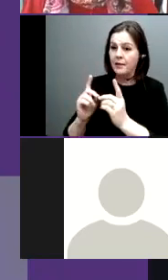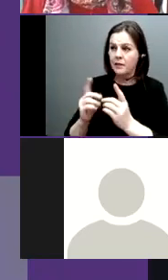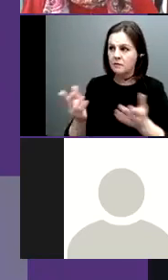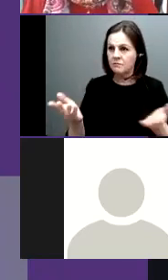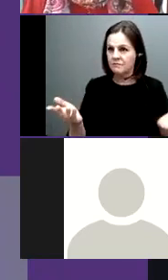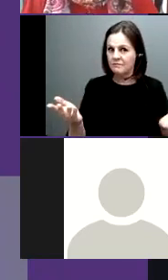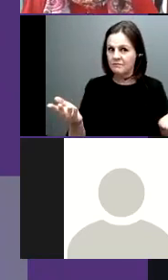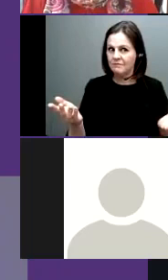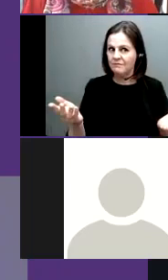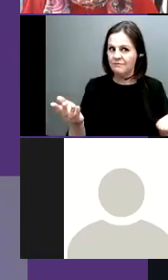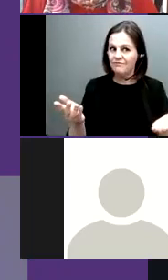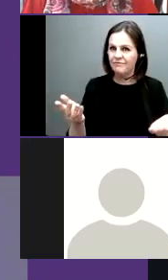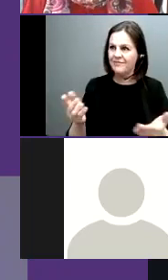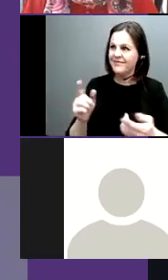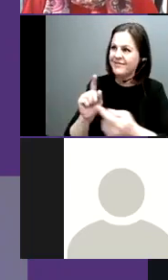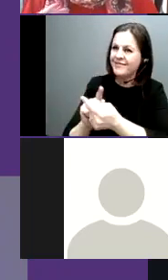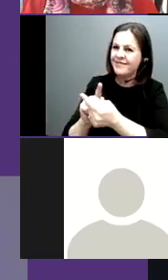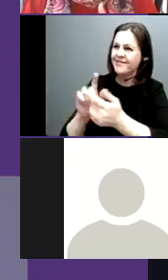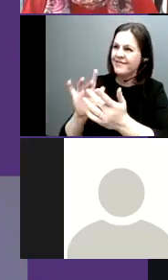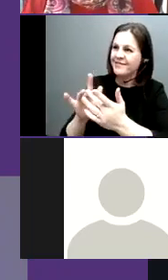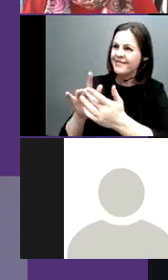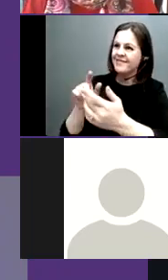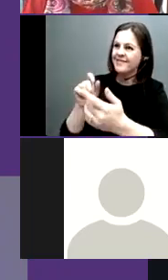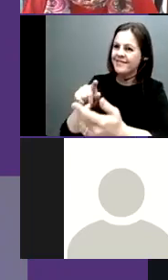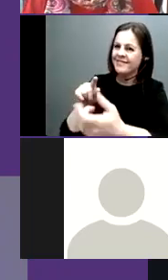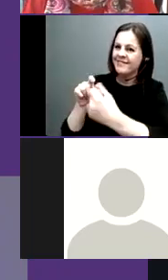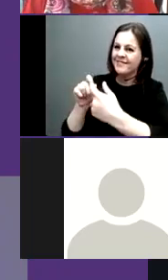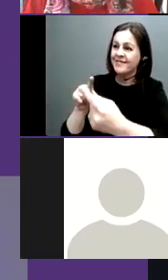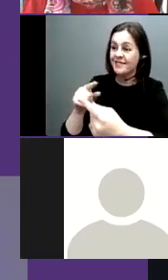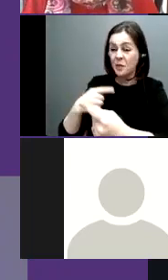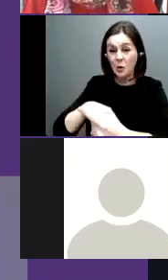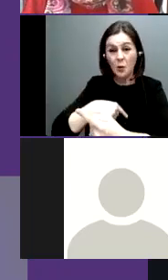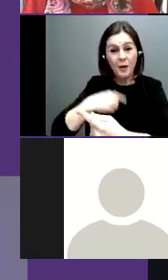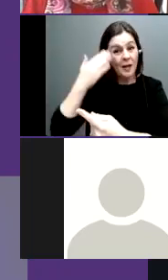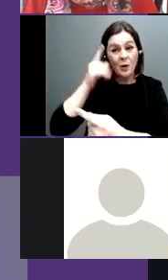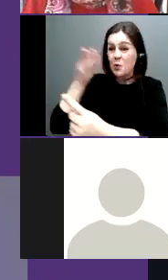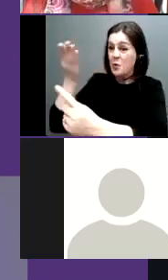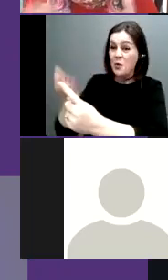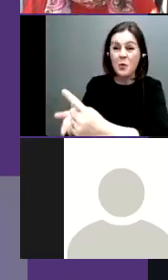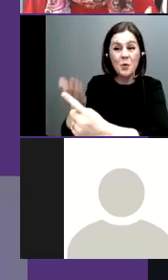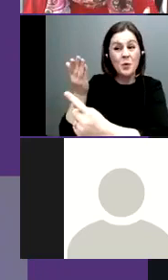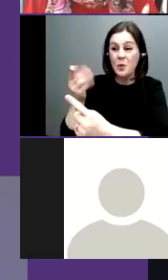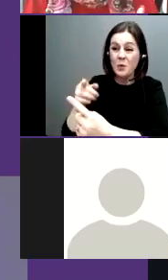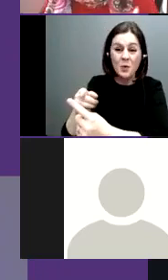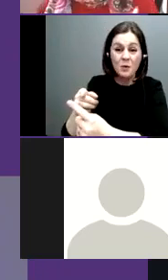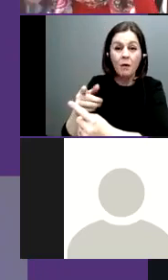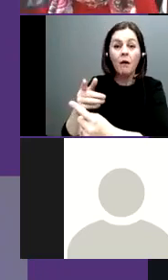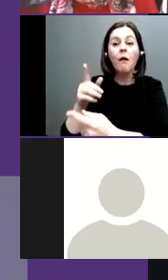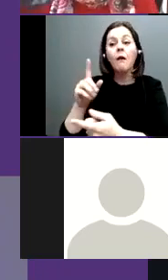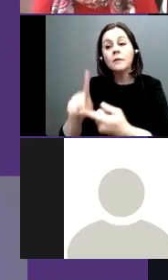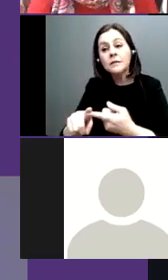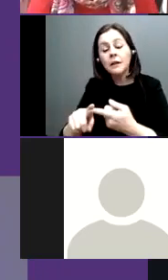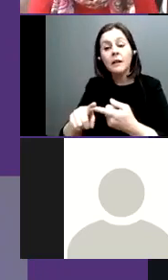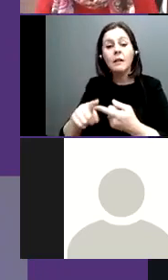we don't always know who we're talking to online until perhaps we have a chance to